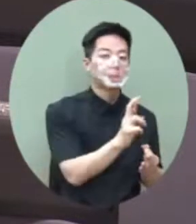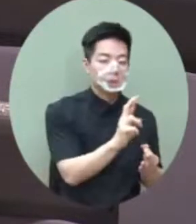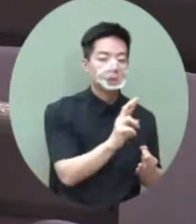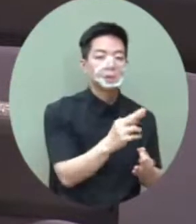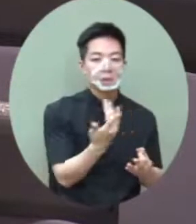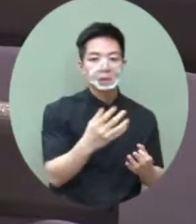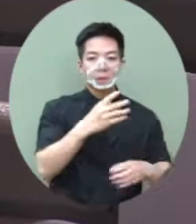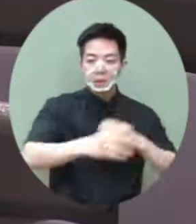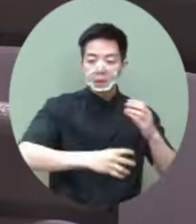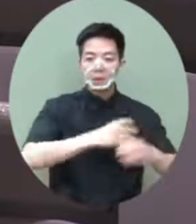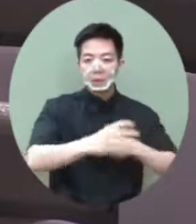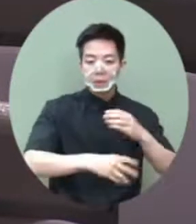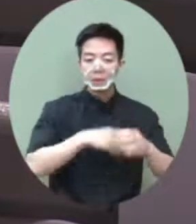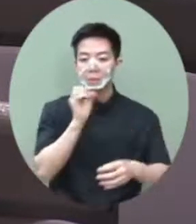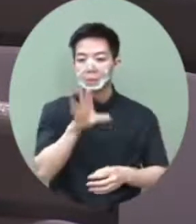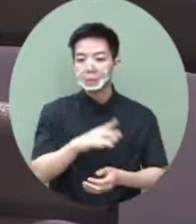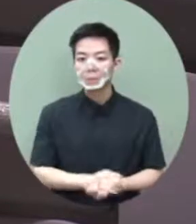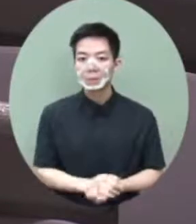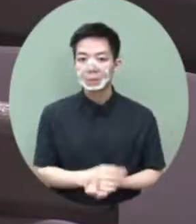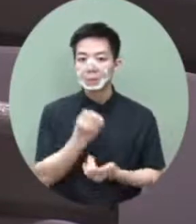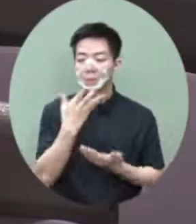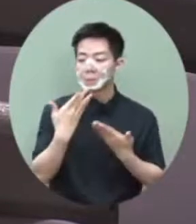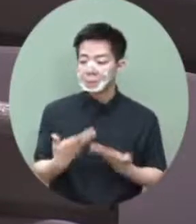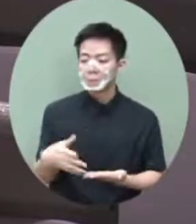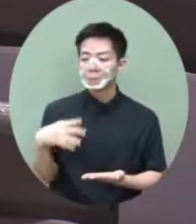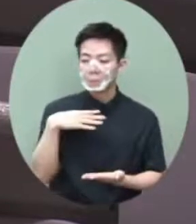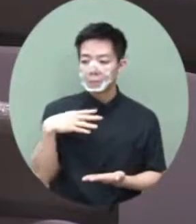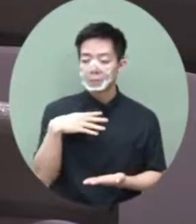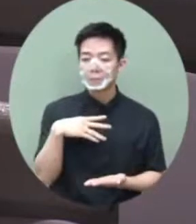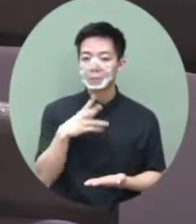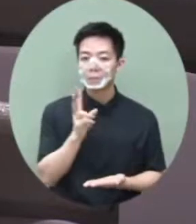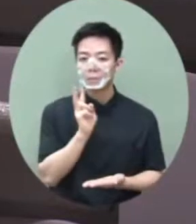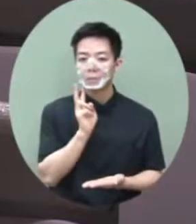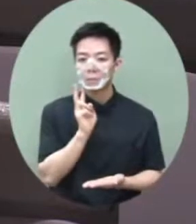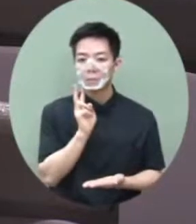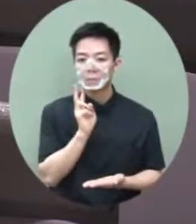and Health, said in a seminar that